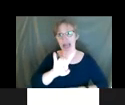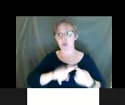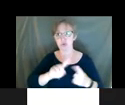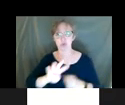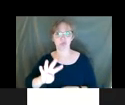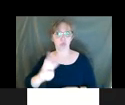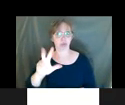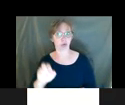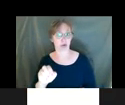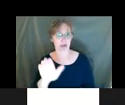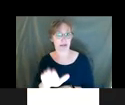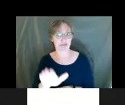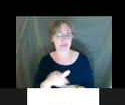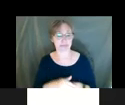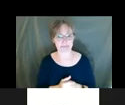4:30 p.m.